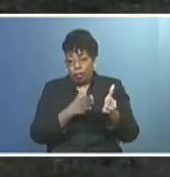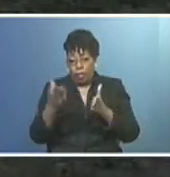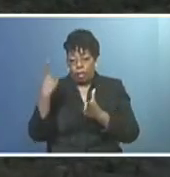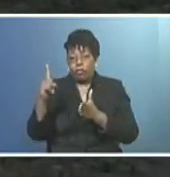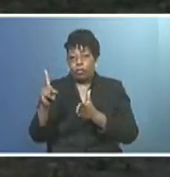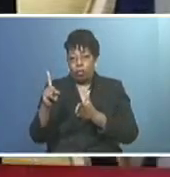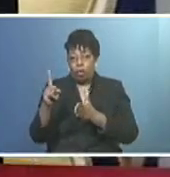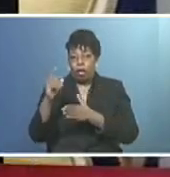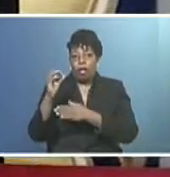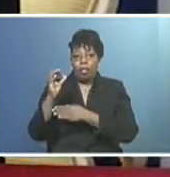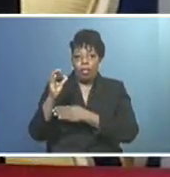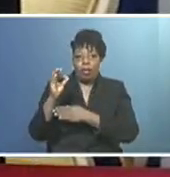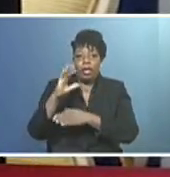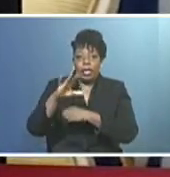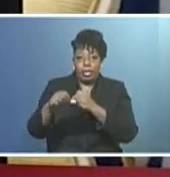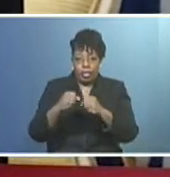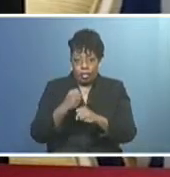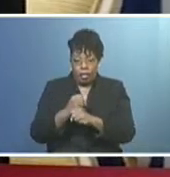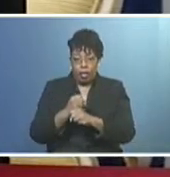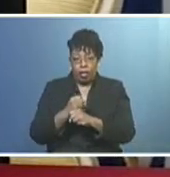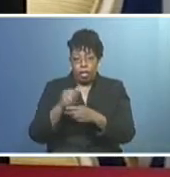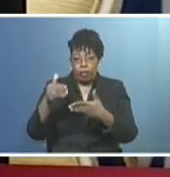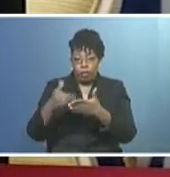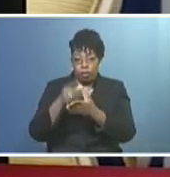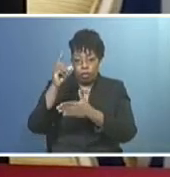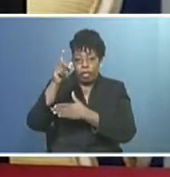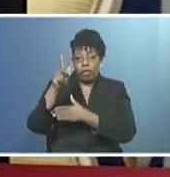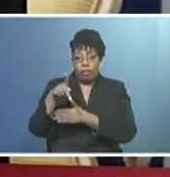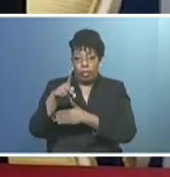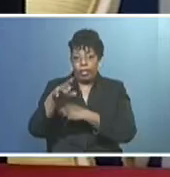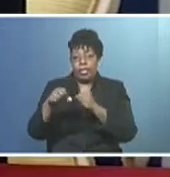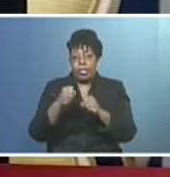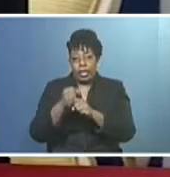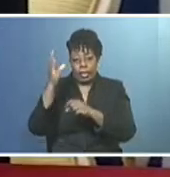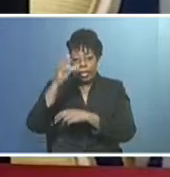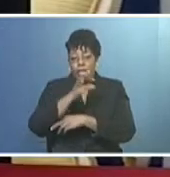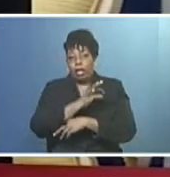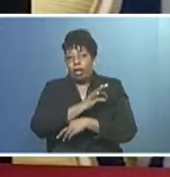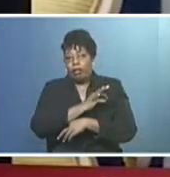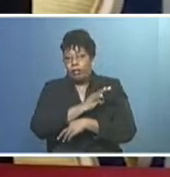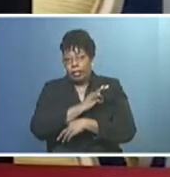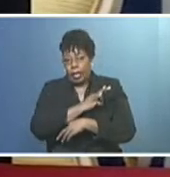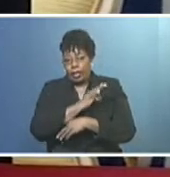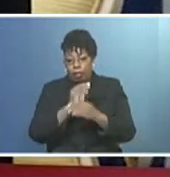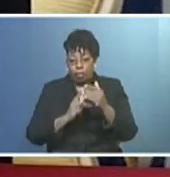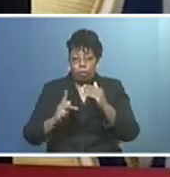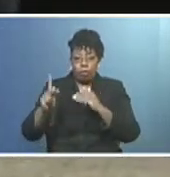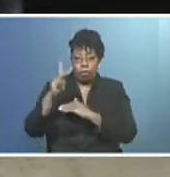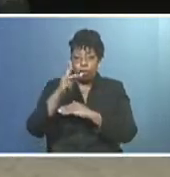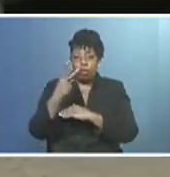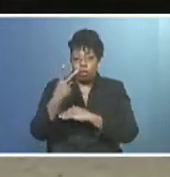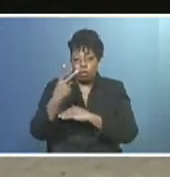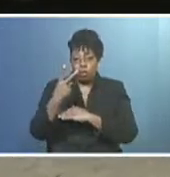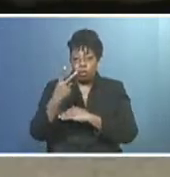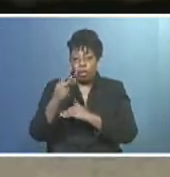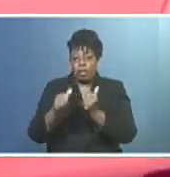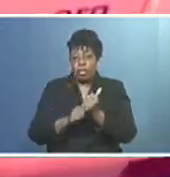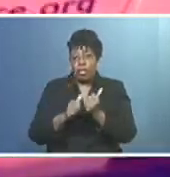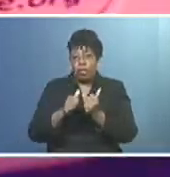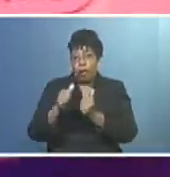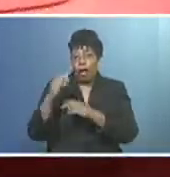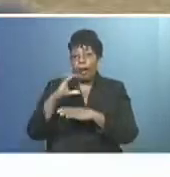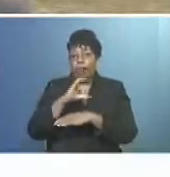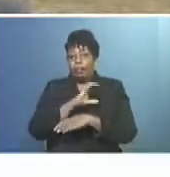the reinforcement of a new deputy commissioner of police in Clayton Fernandez. Promotions also included 2 assistant commissioners of